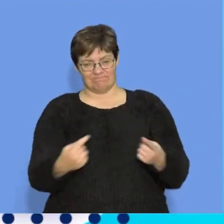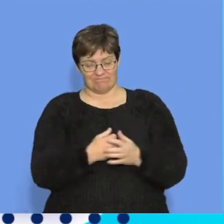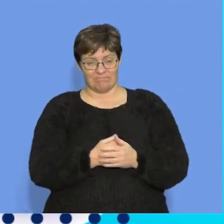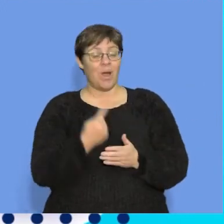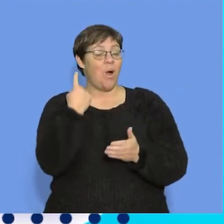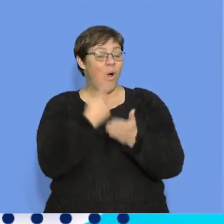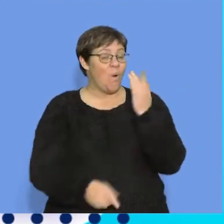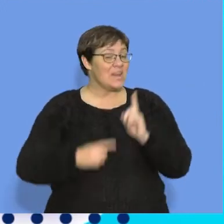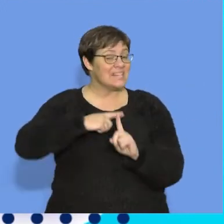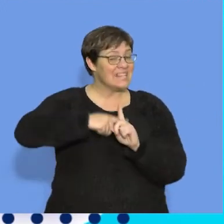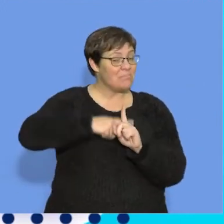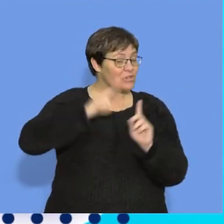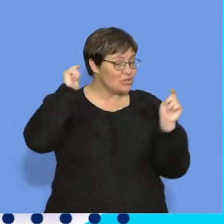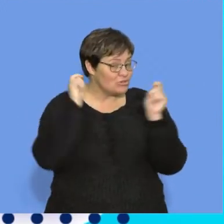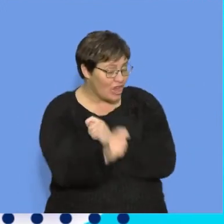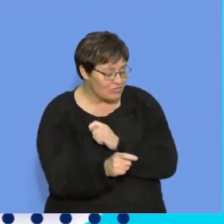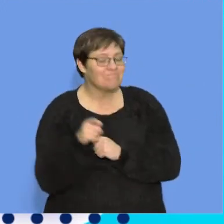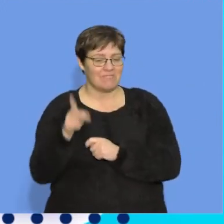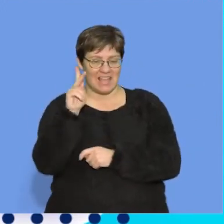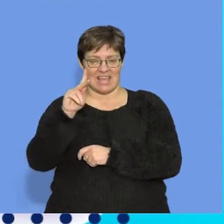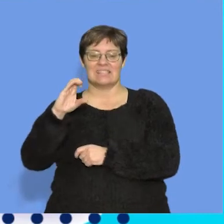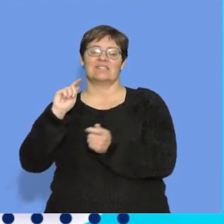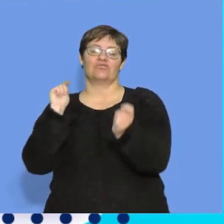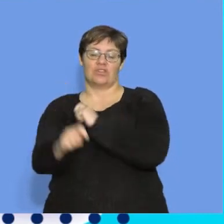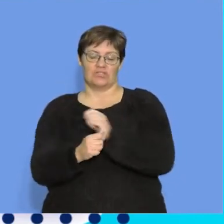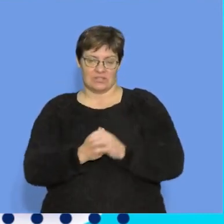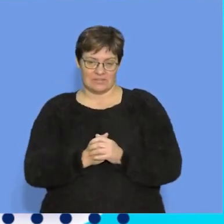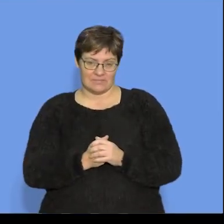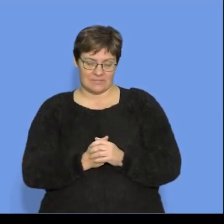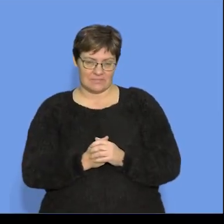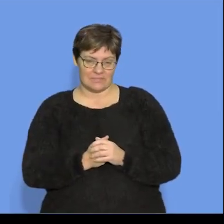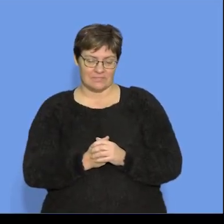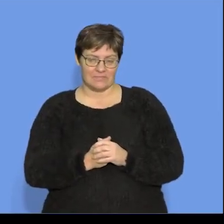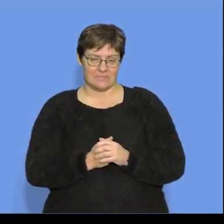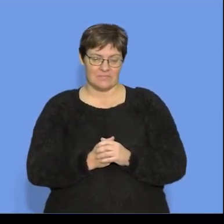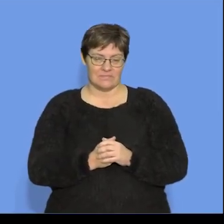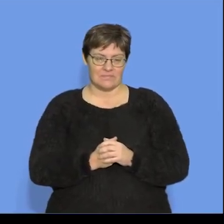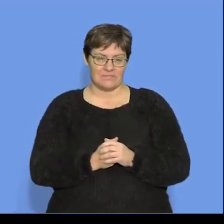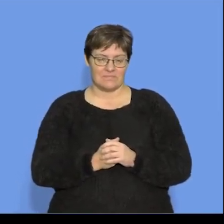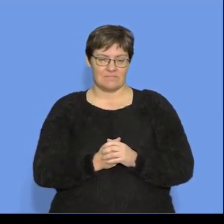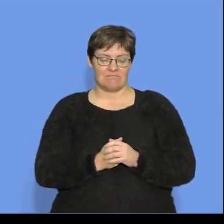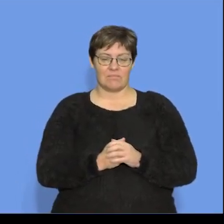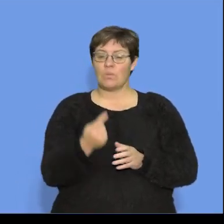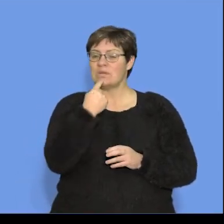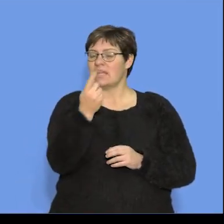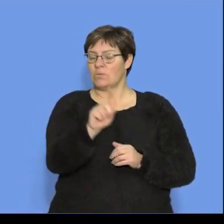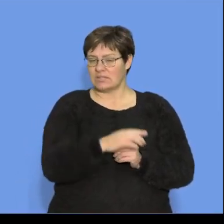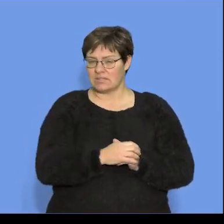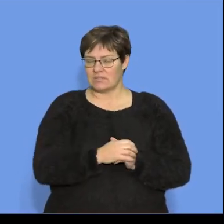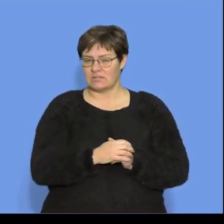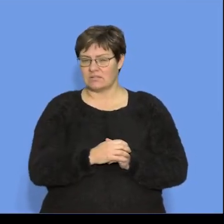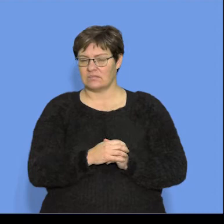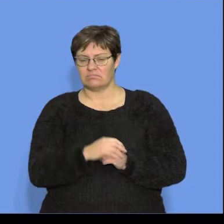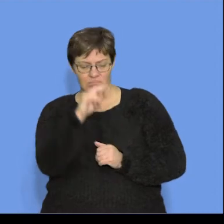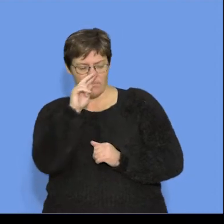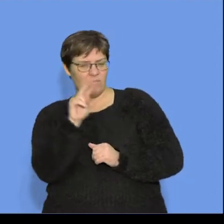It's only temperature that will do that. So please stress that. And so now what we're saying is, if we look at that